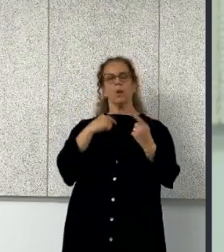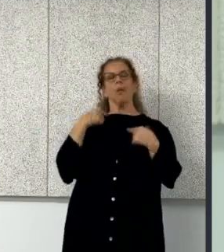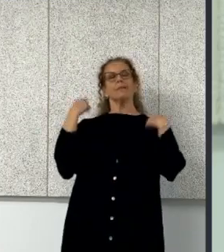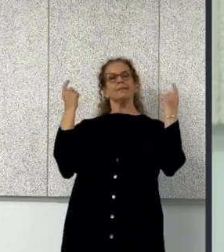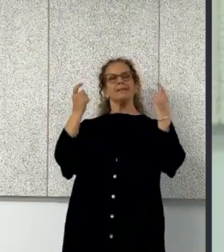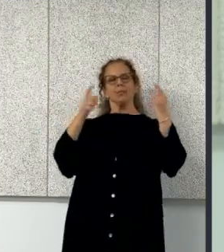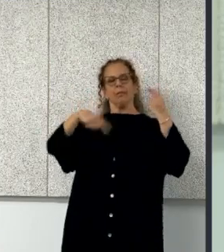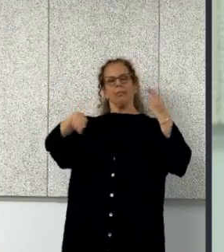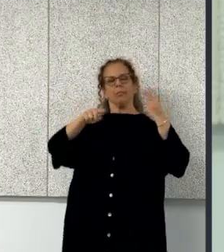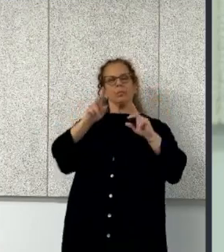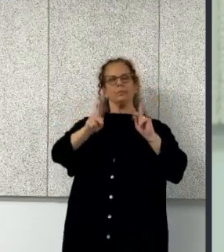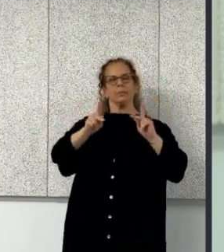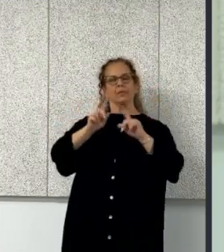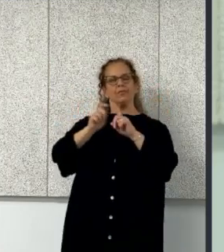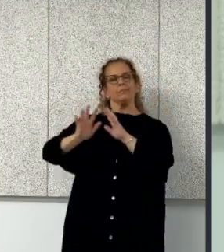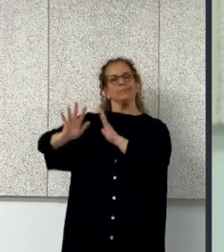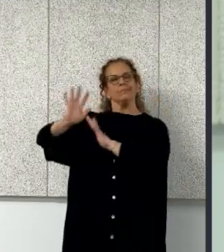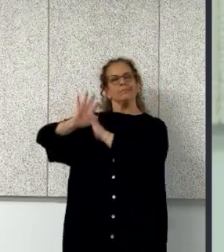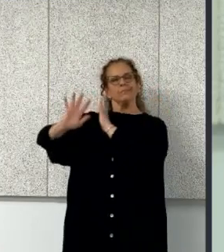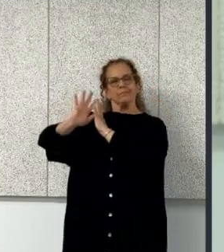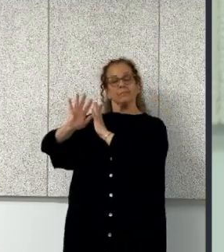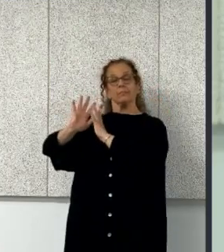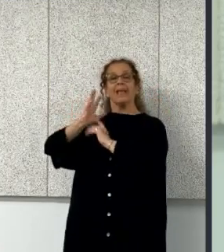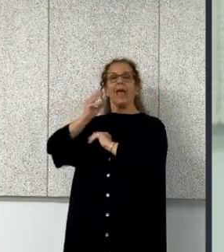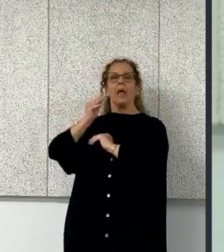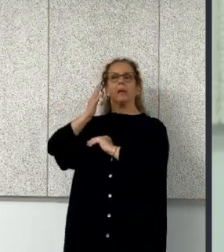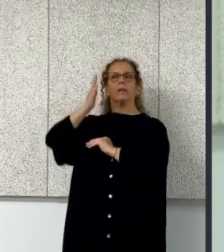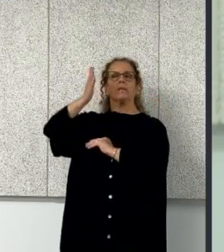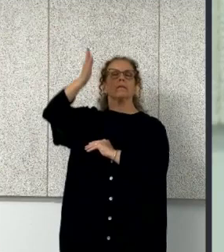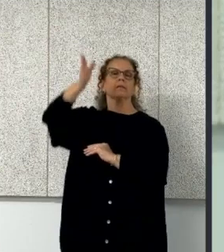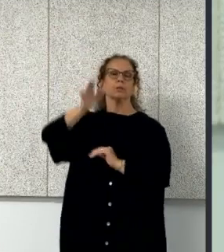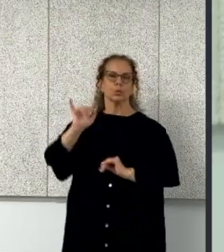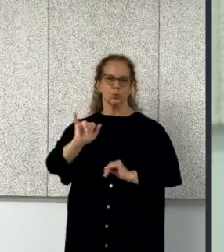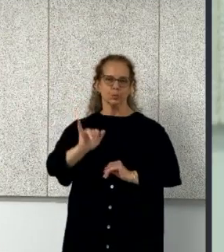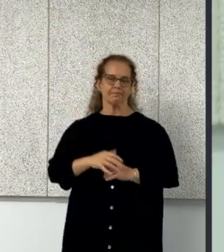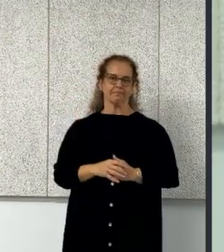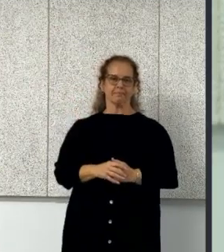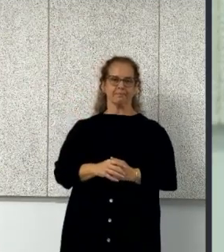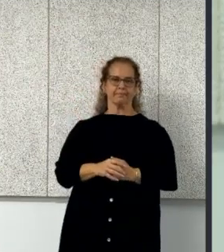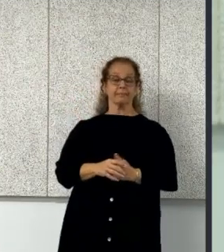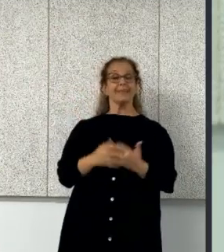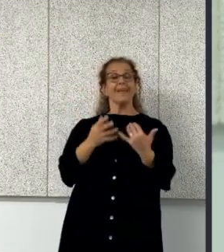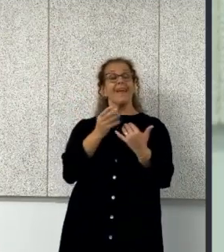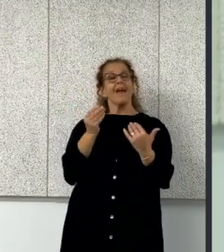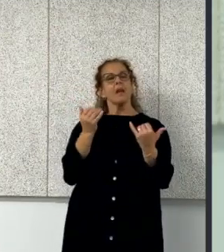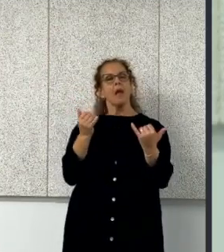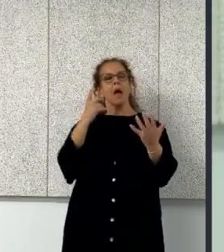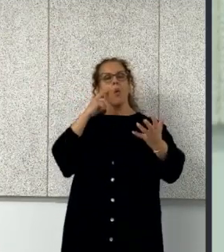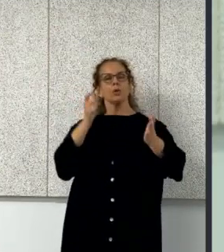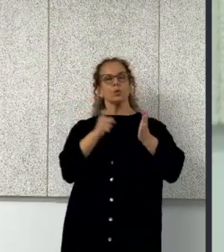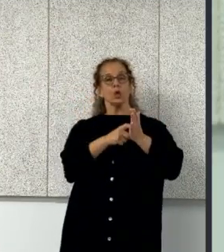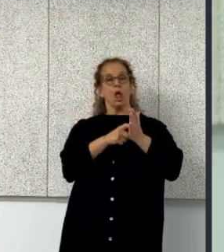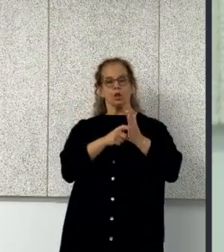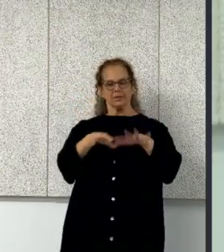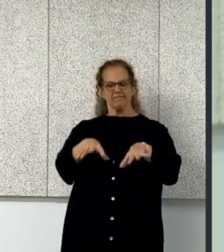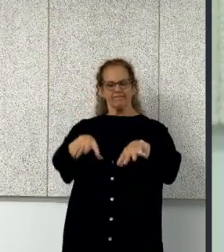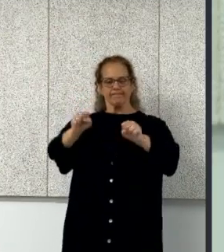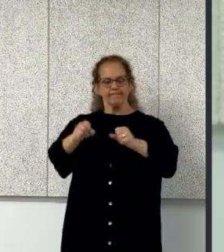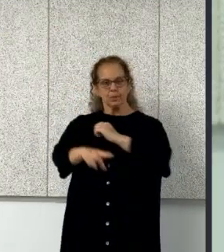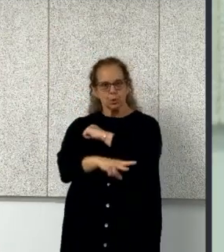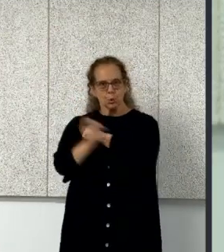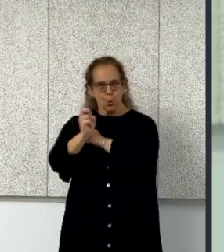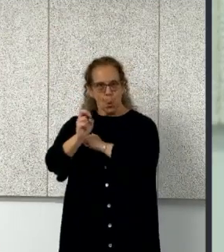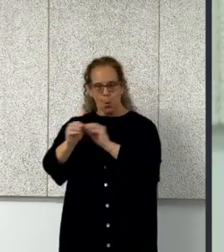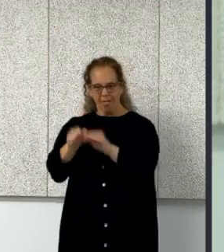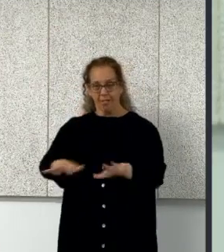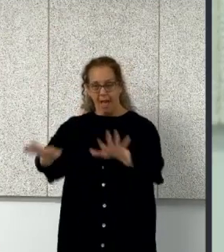their elders past and present, as well as future generations. I also want to take this time to acknowledge that after there was stolen land, there were stolen